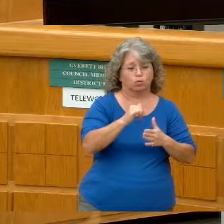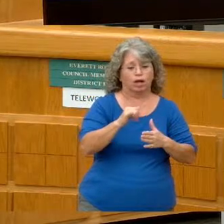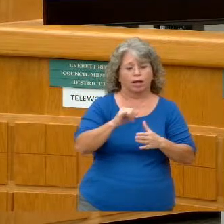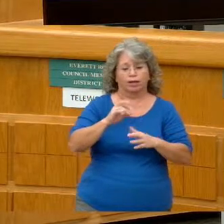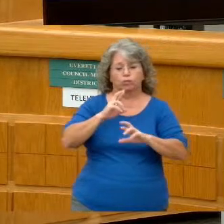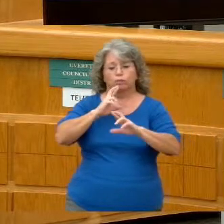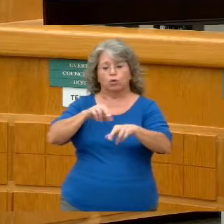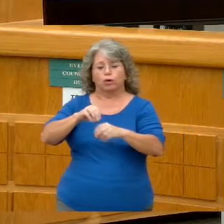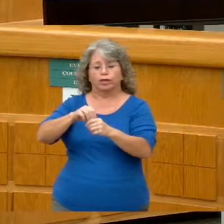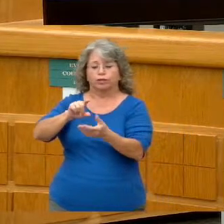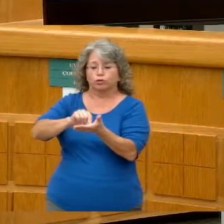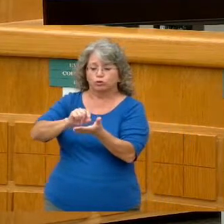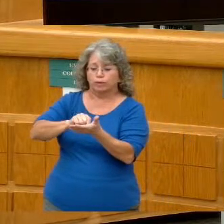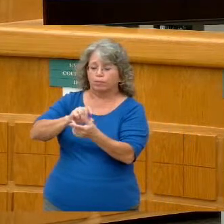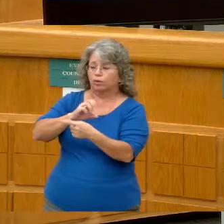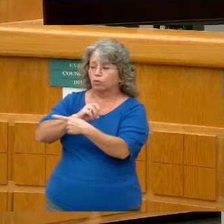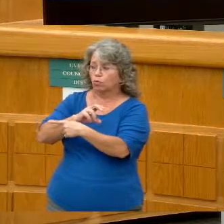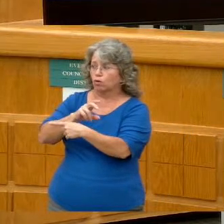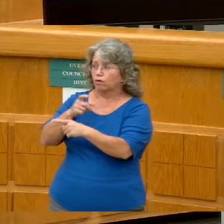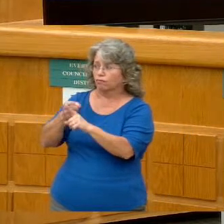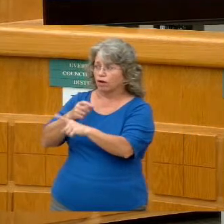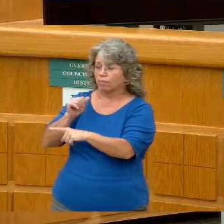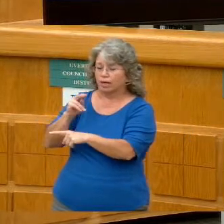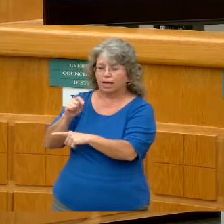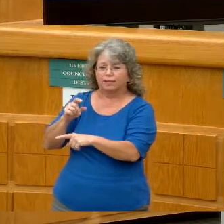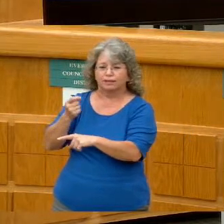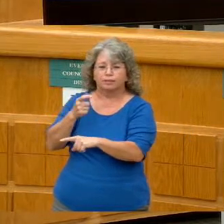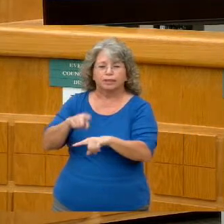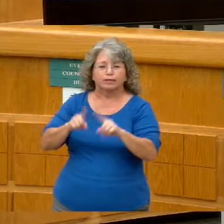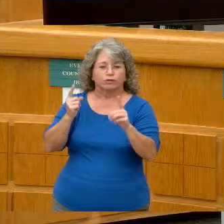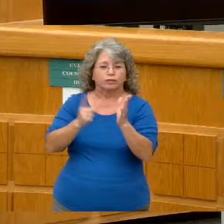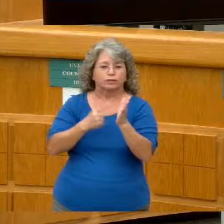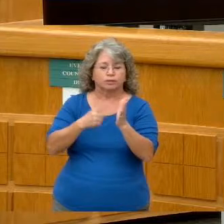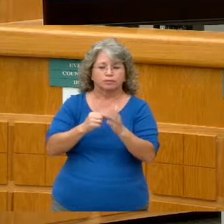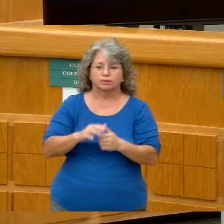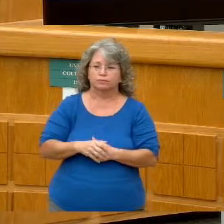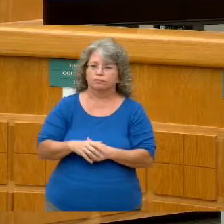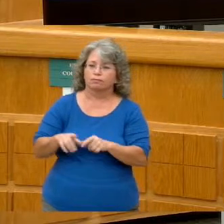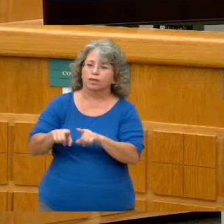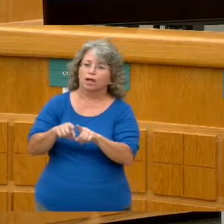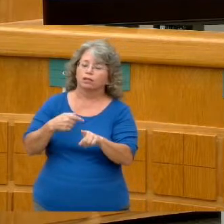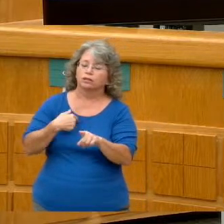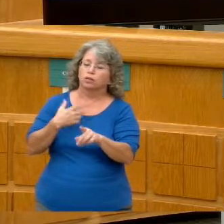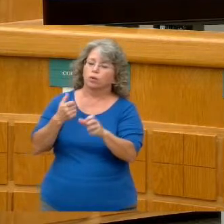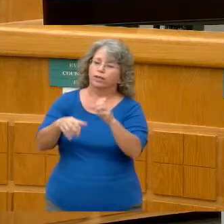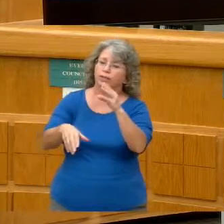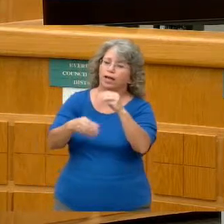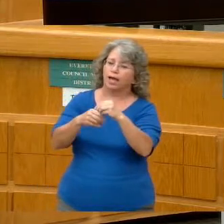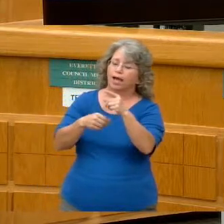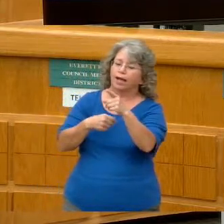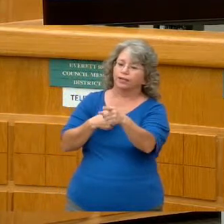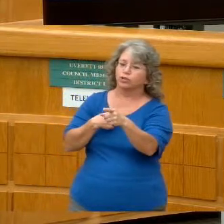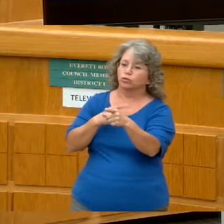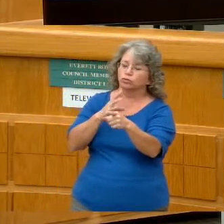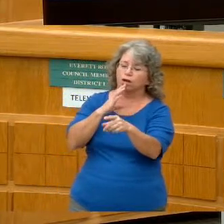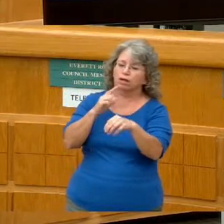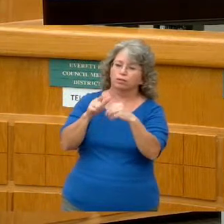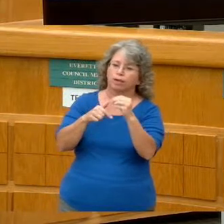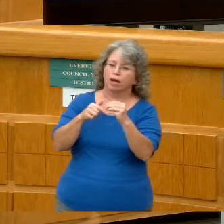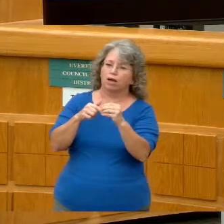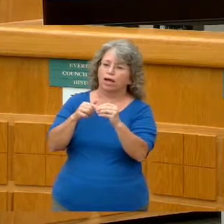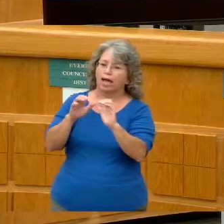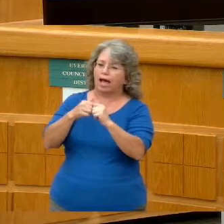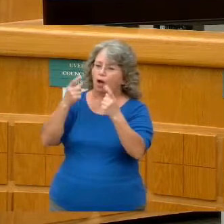in the newspapers each day and by the public health director. Thank you. I also wanted to mention, you asked the question to Dr. Ram about